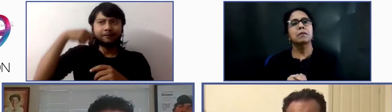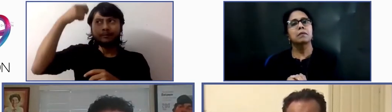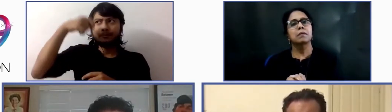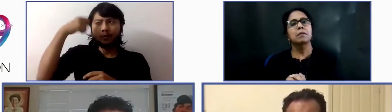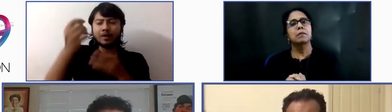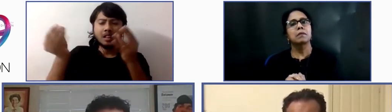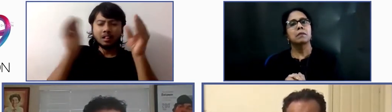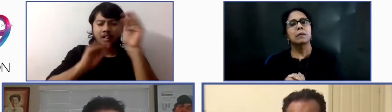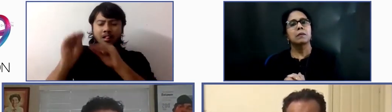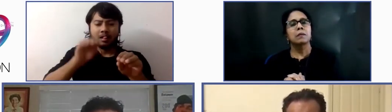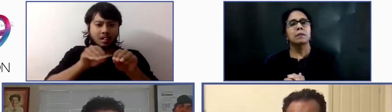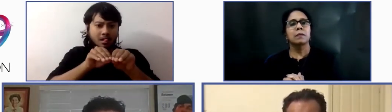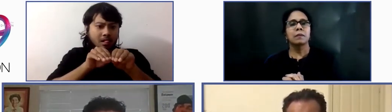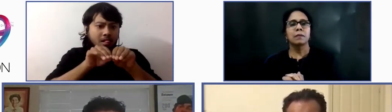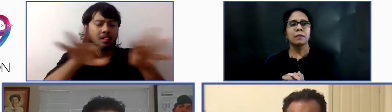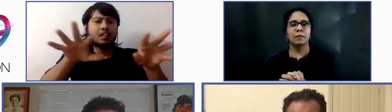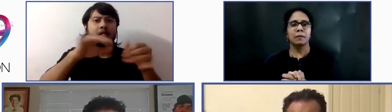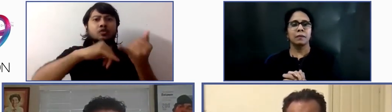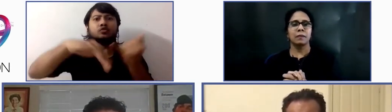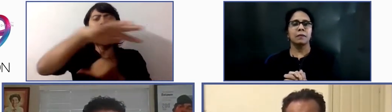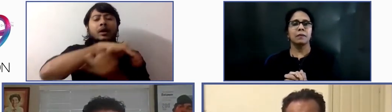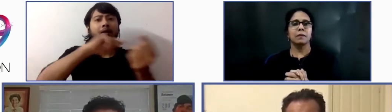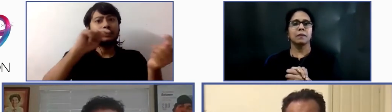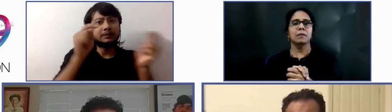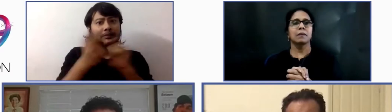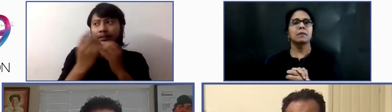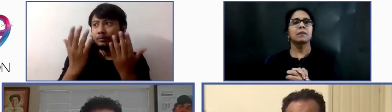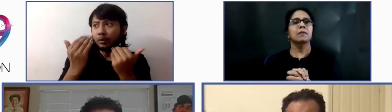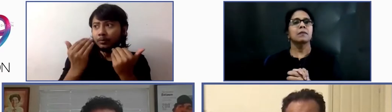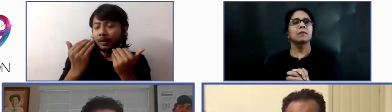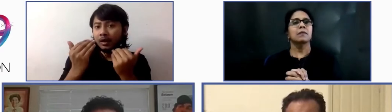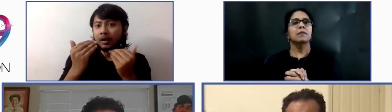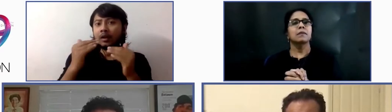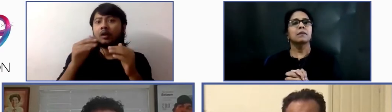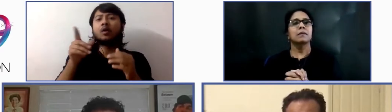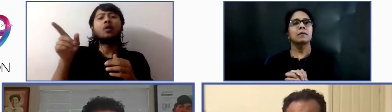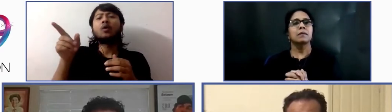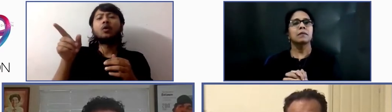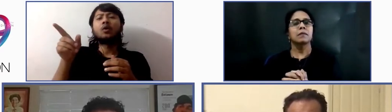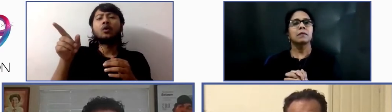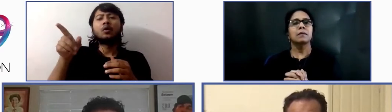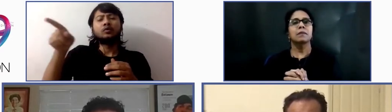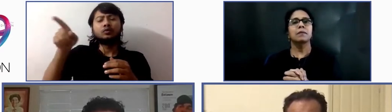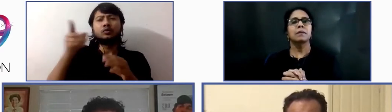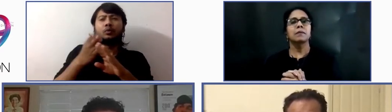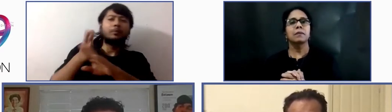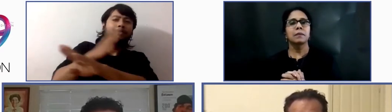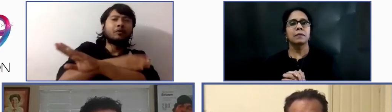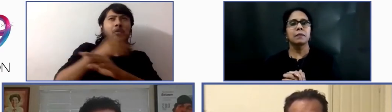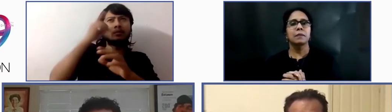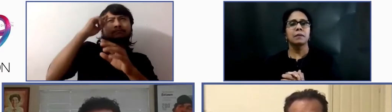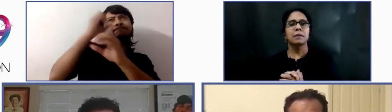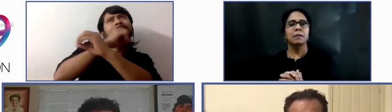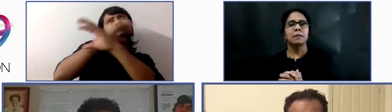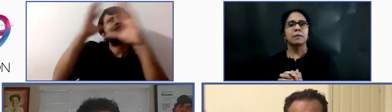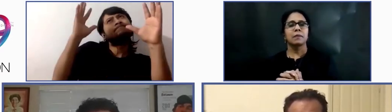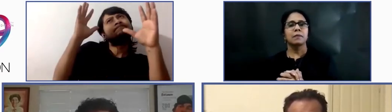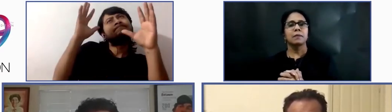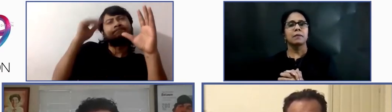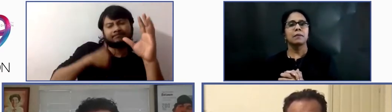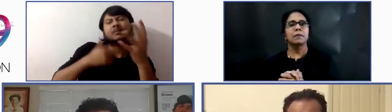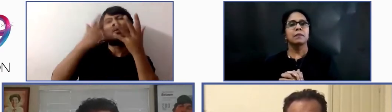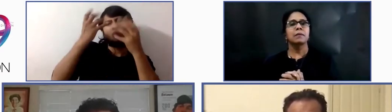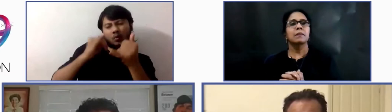change? Or do you start with saying, this is my vision, I hope this is what my movie achieves at a larger scale? Or is it just a